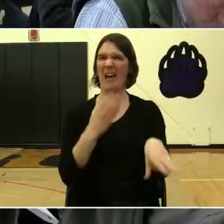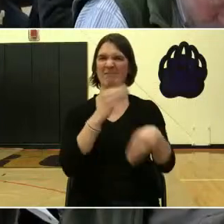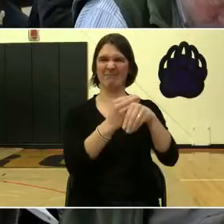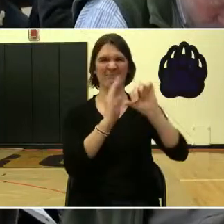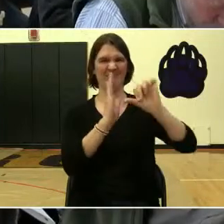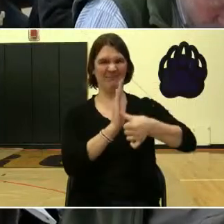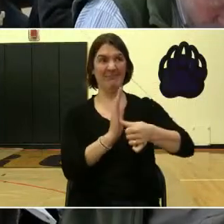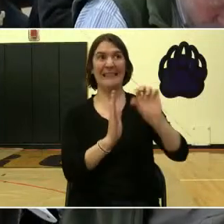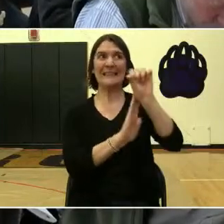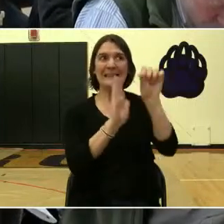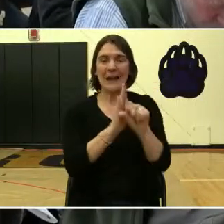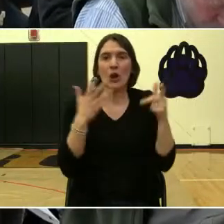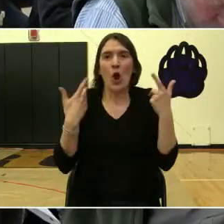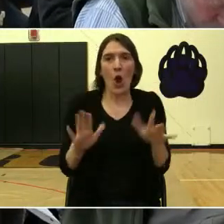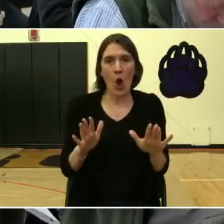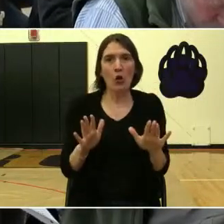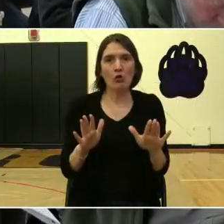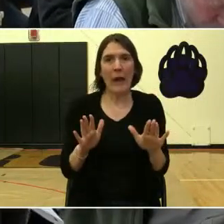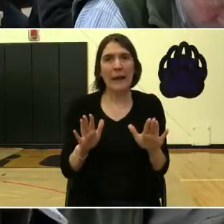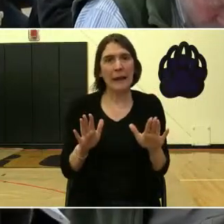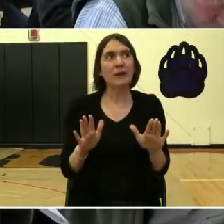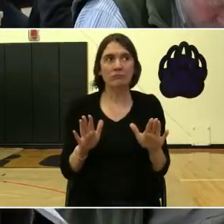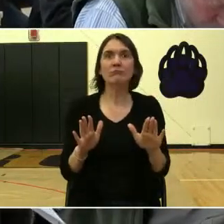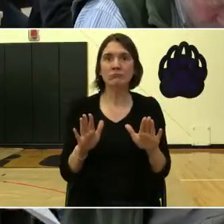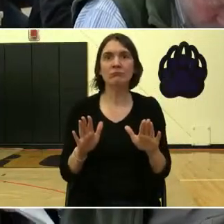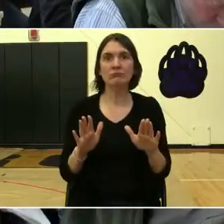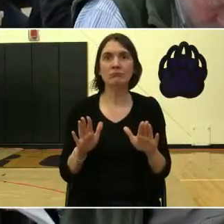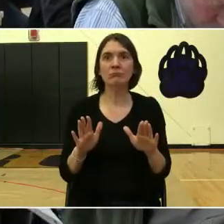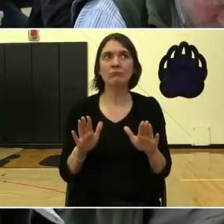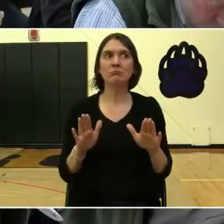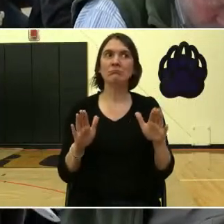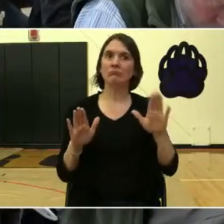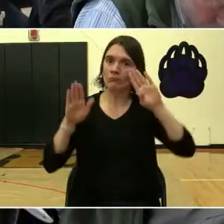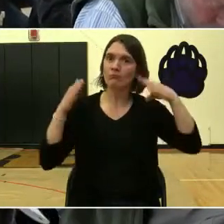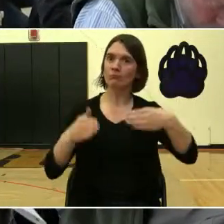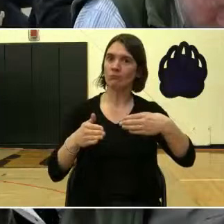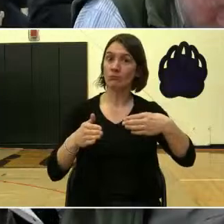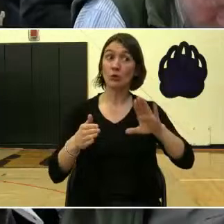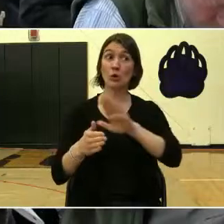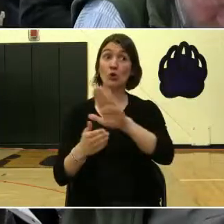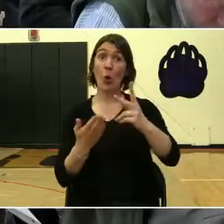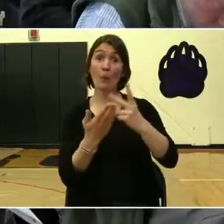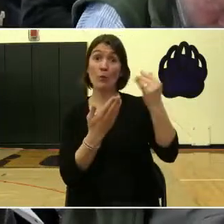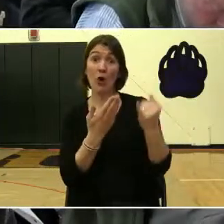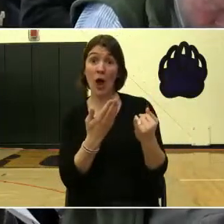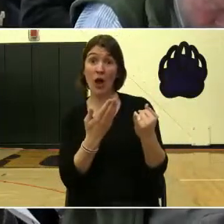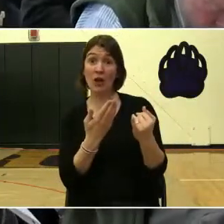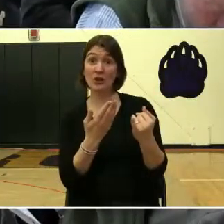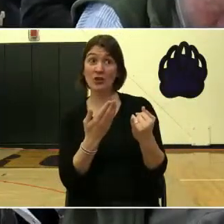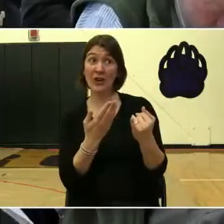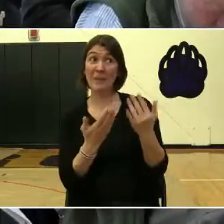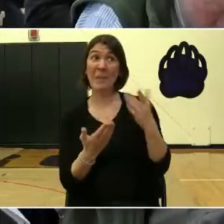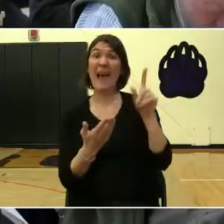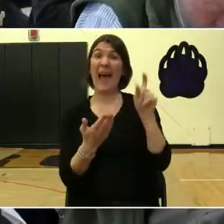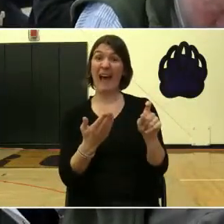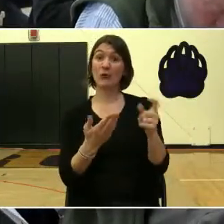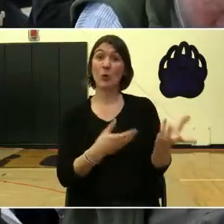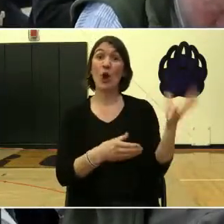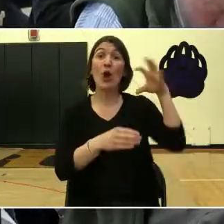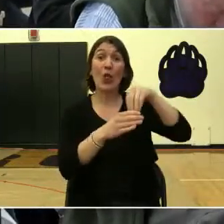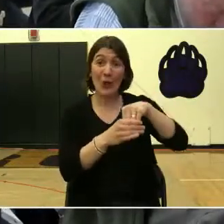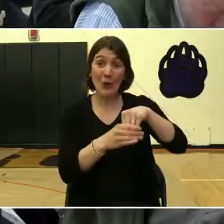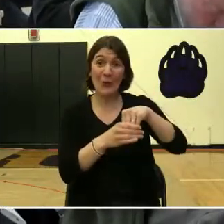that to the conversation that it seems like some of these uh capital projects could and actually may need to